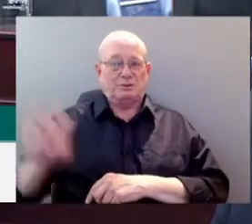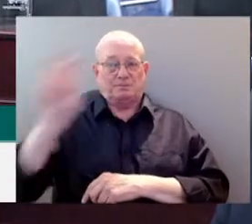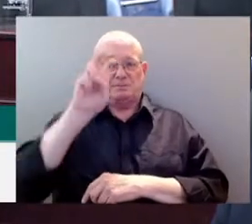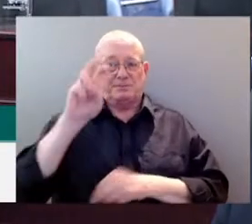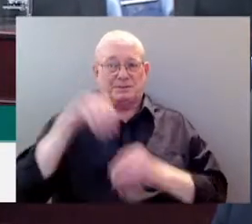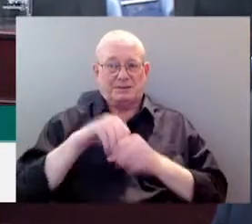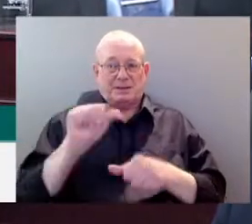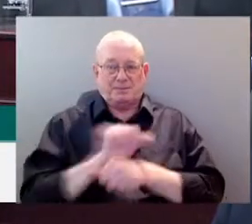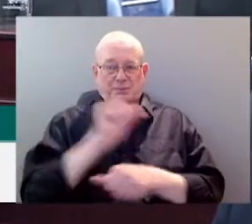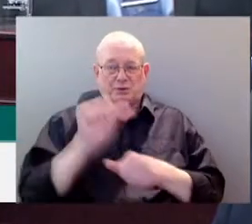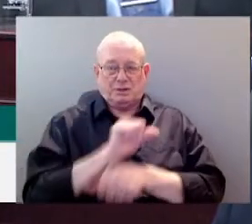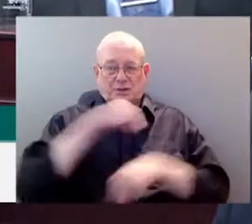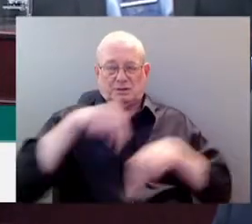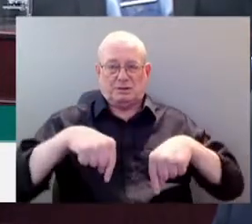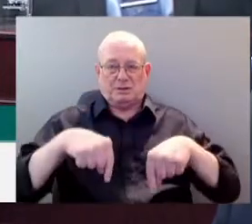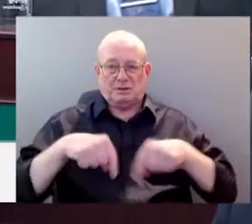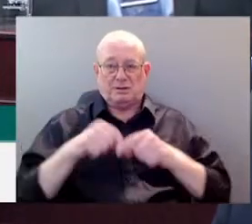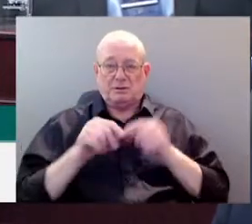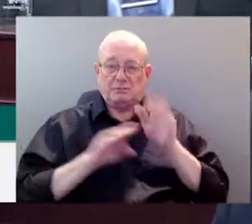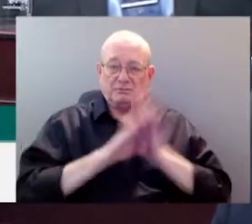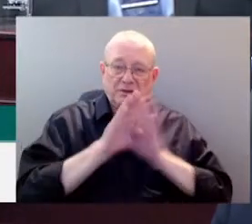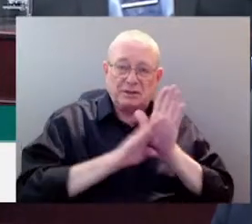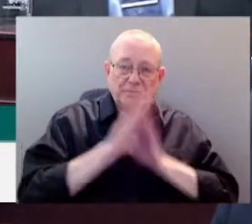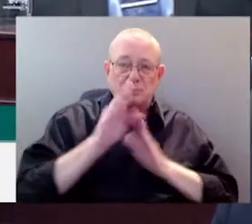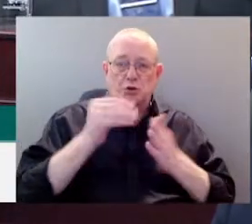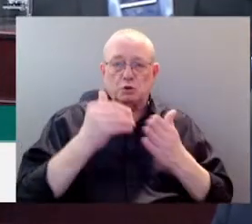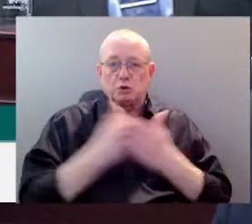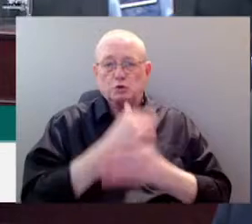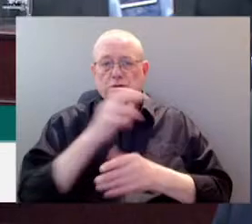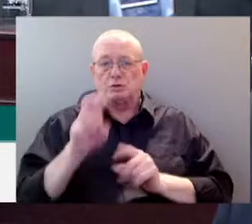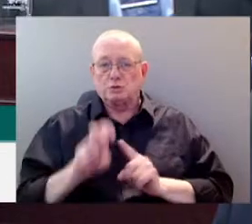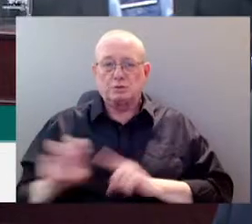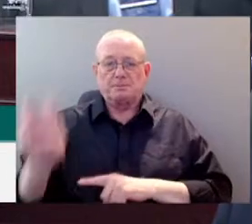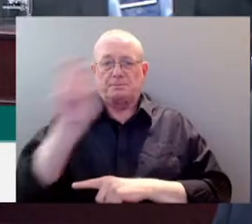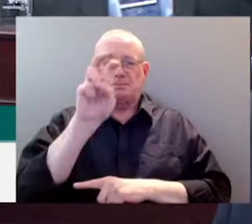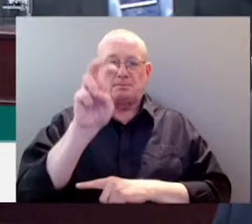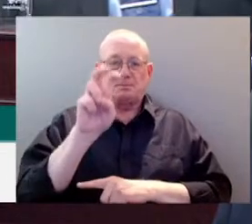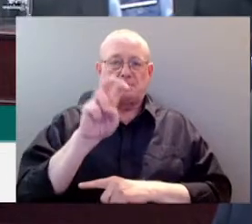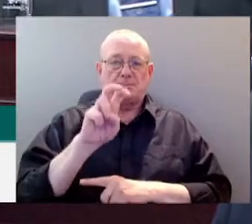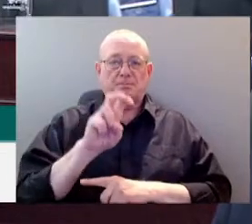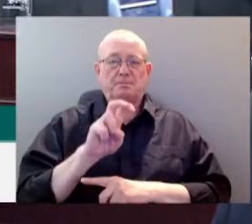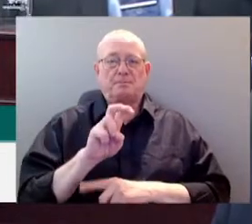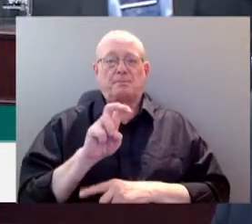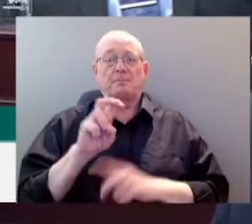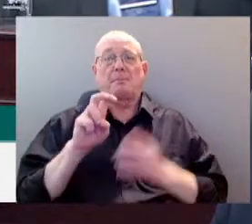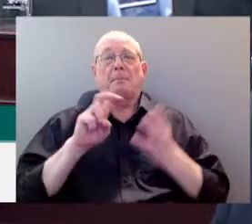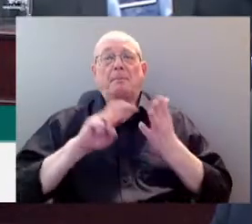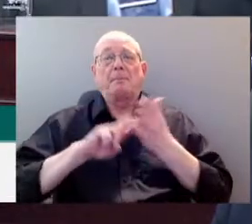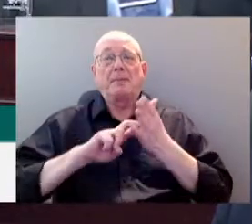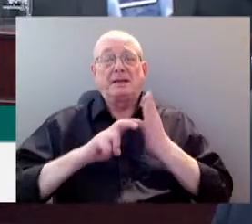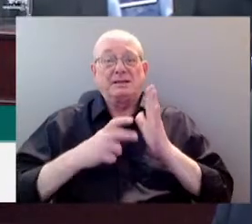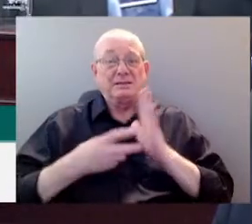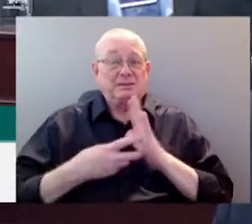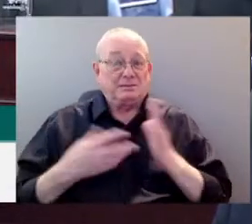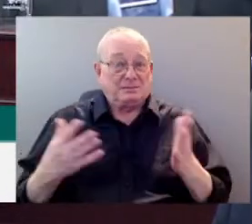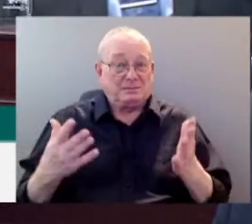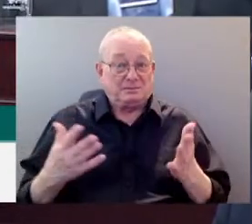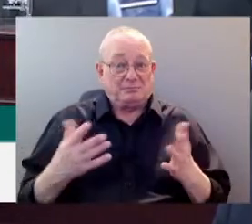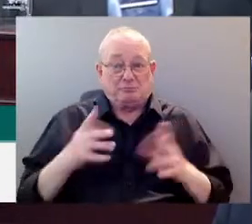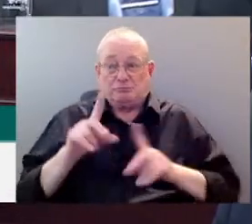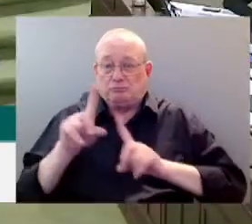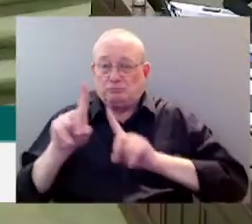stream the government engaged with stakeholders to address acute shortage in this very important industry in